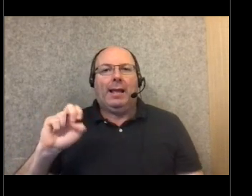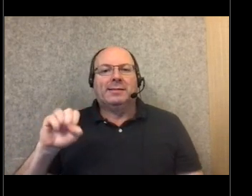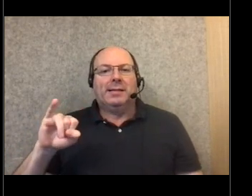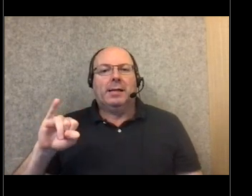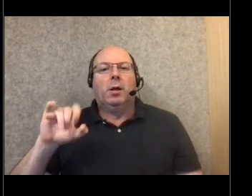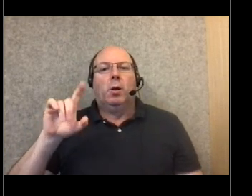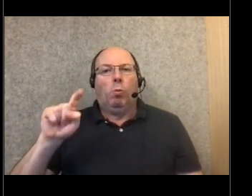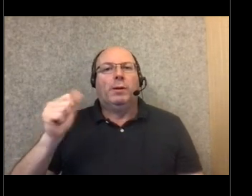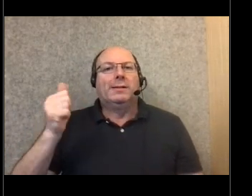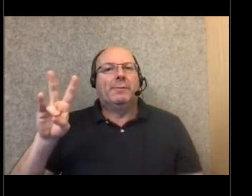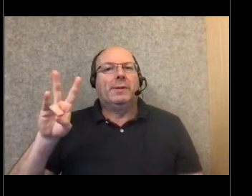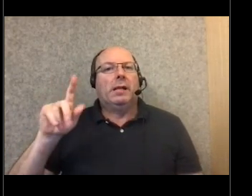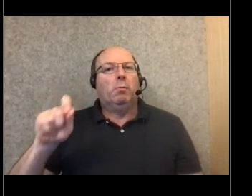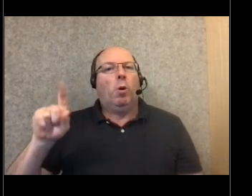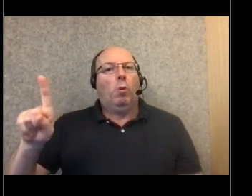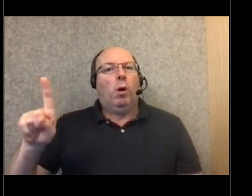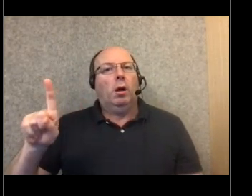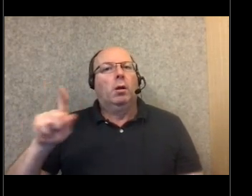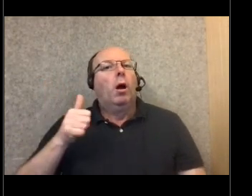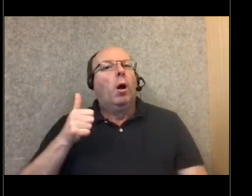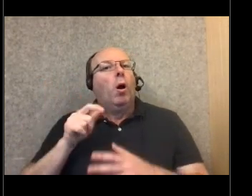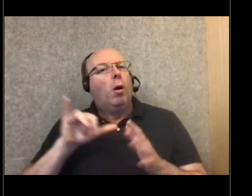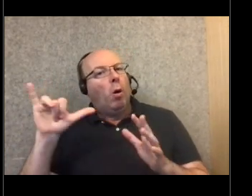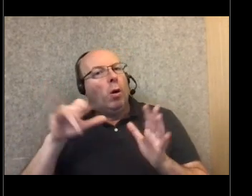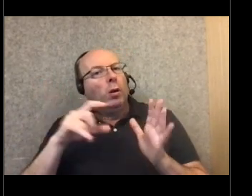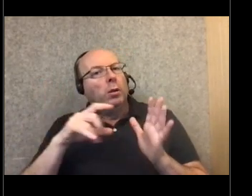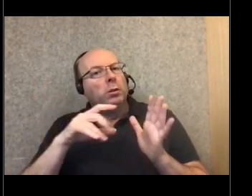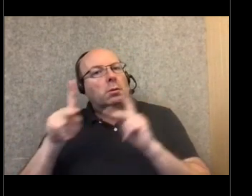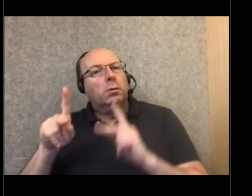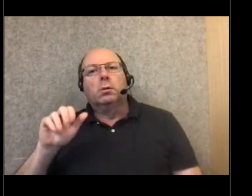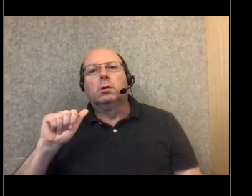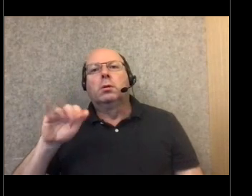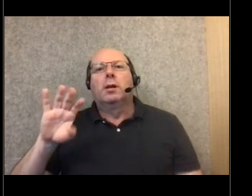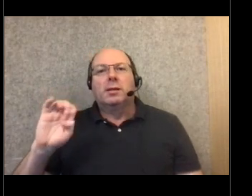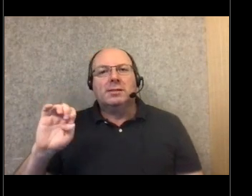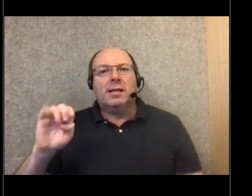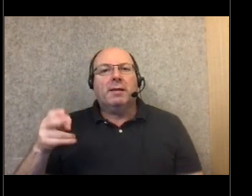A117.1 or chosen safe harbor requirements. ANSI